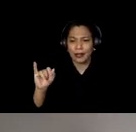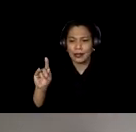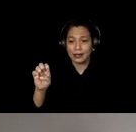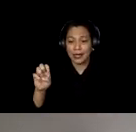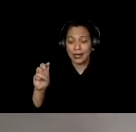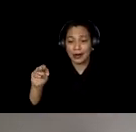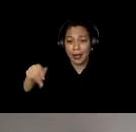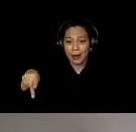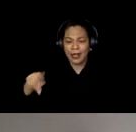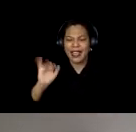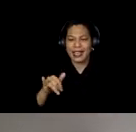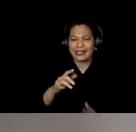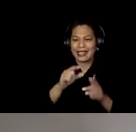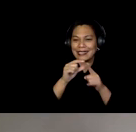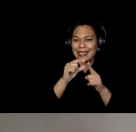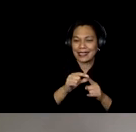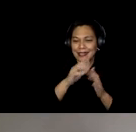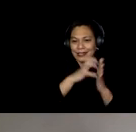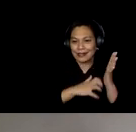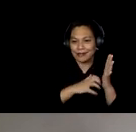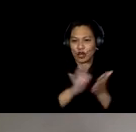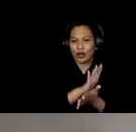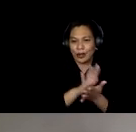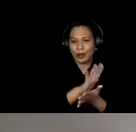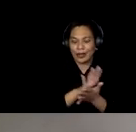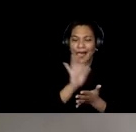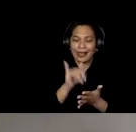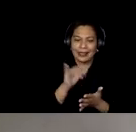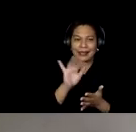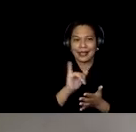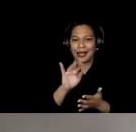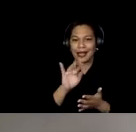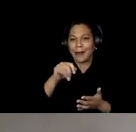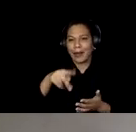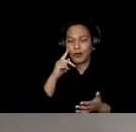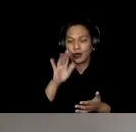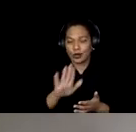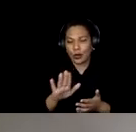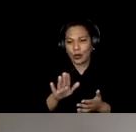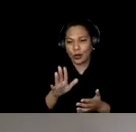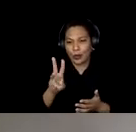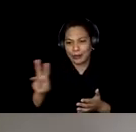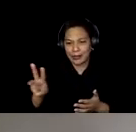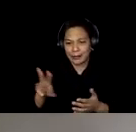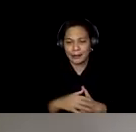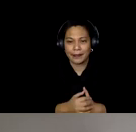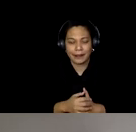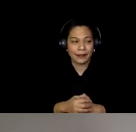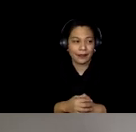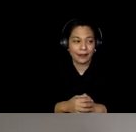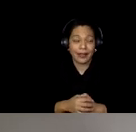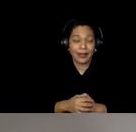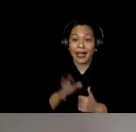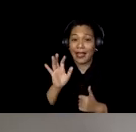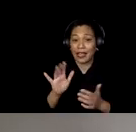like a text document that is like a roadmap of your website. And this document,